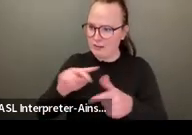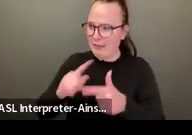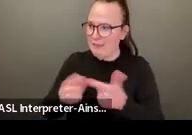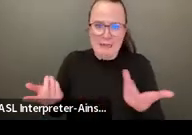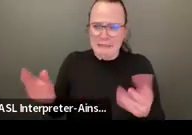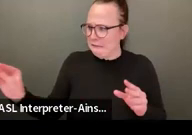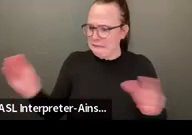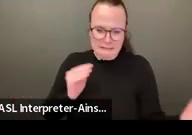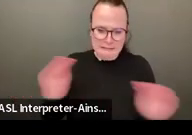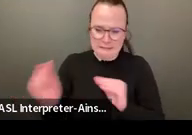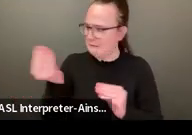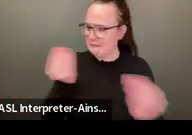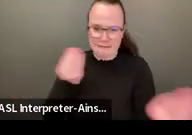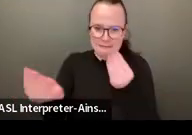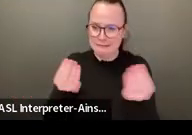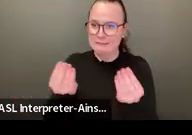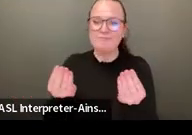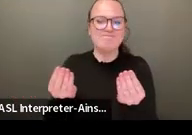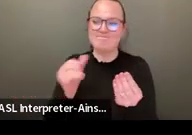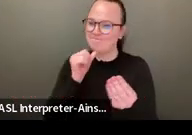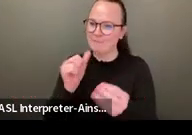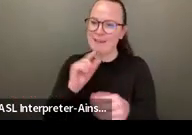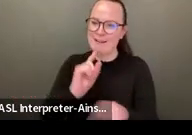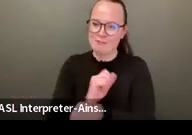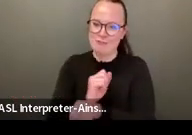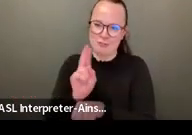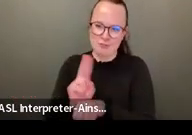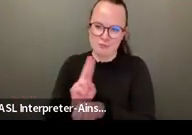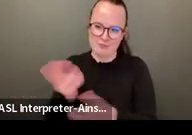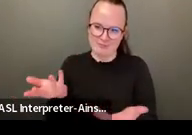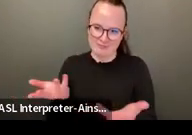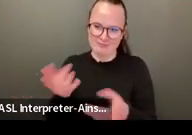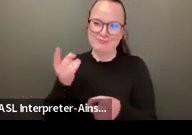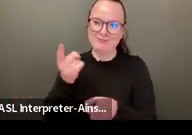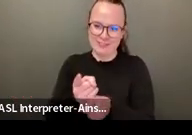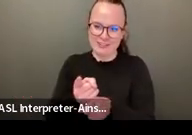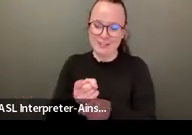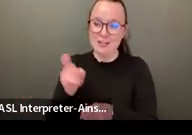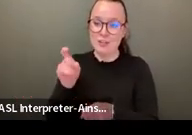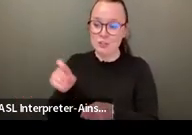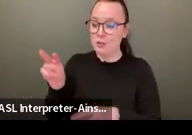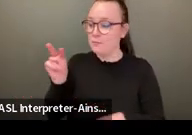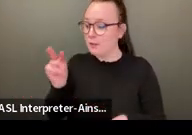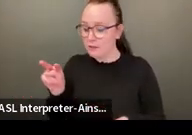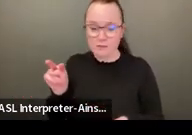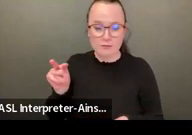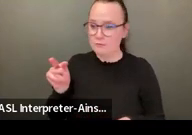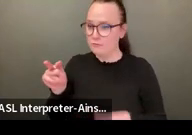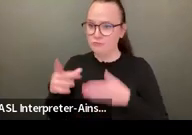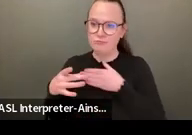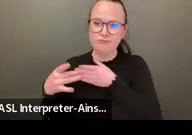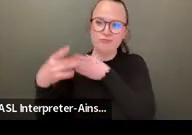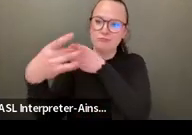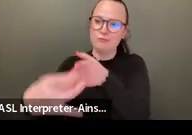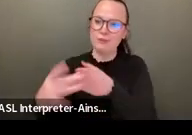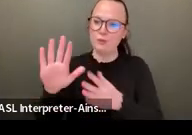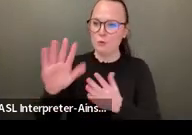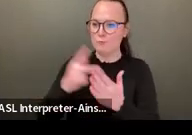reports, you're not using it, right? It should be driving your programming. So if you